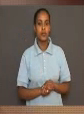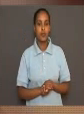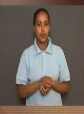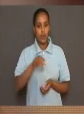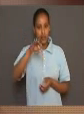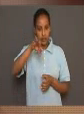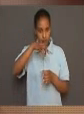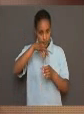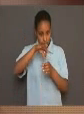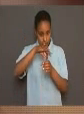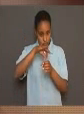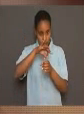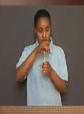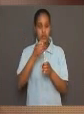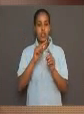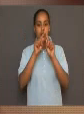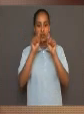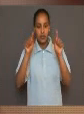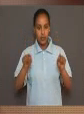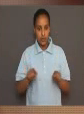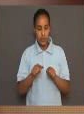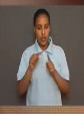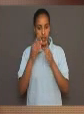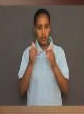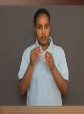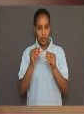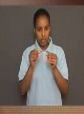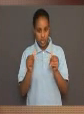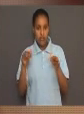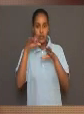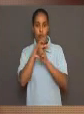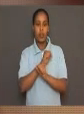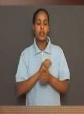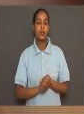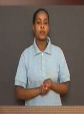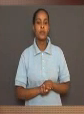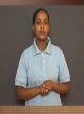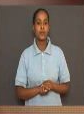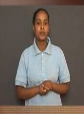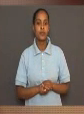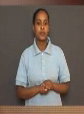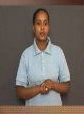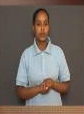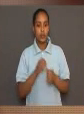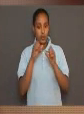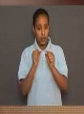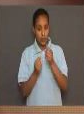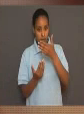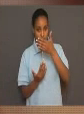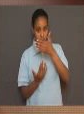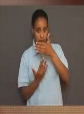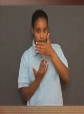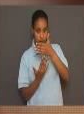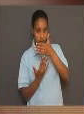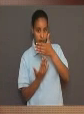Swirl the contents of the flask until the solution is complete. You can warm it, and